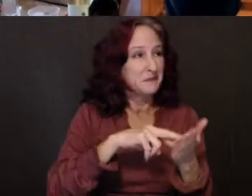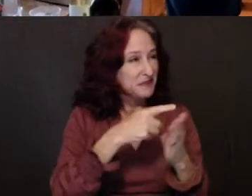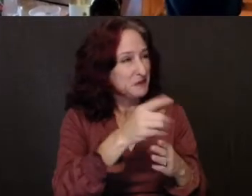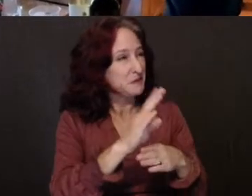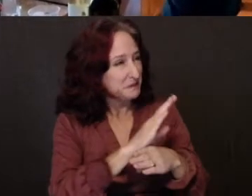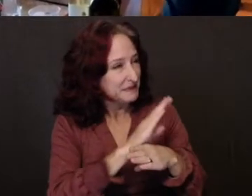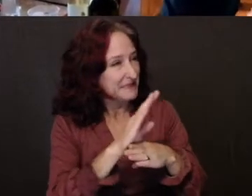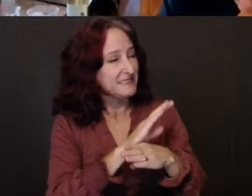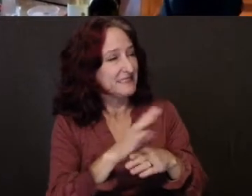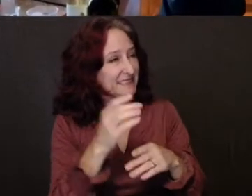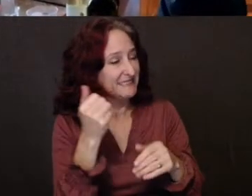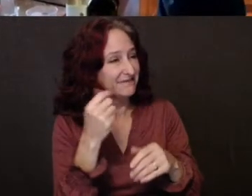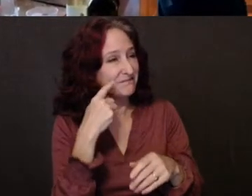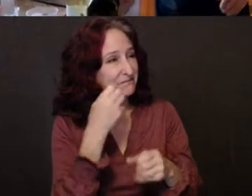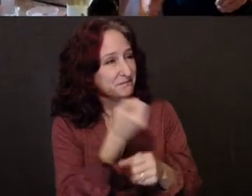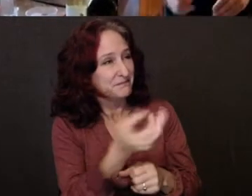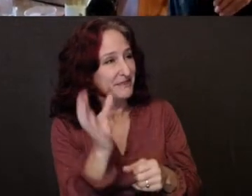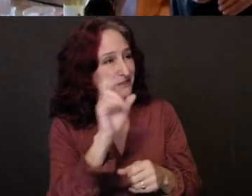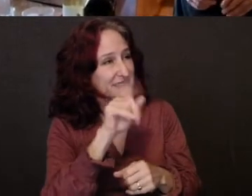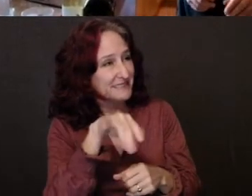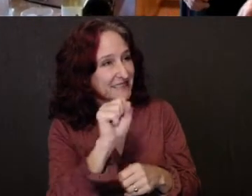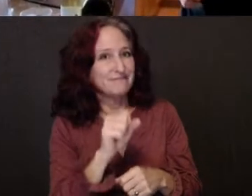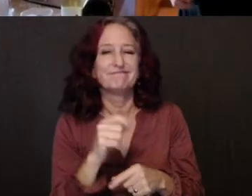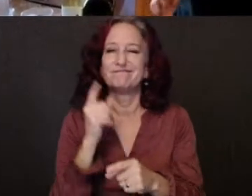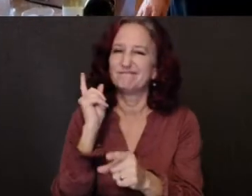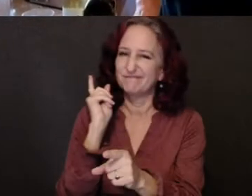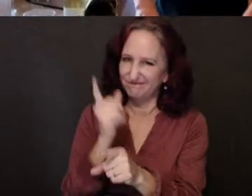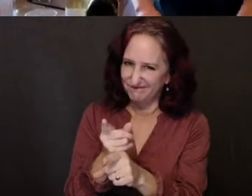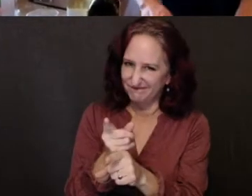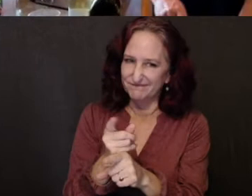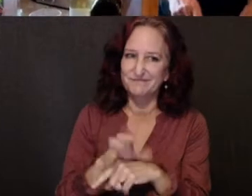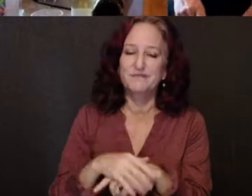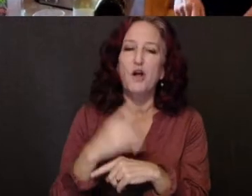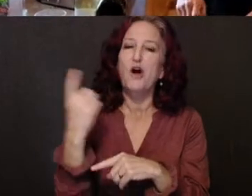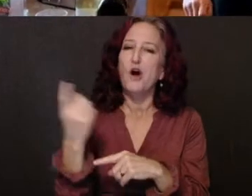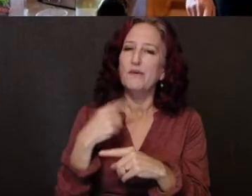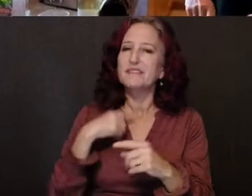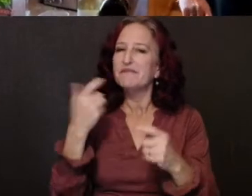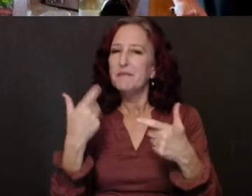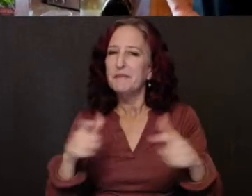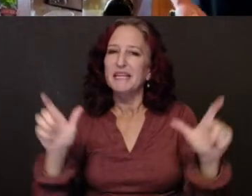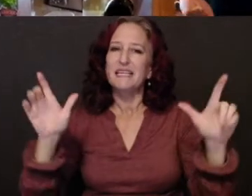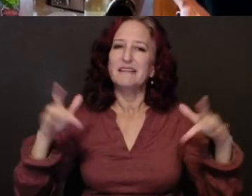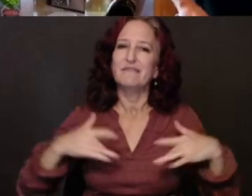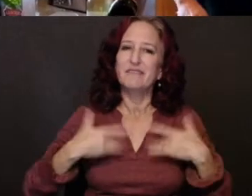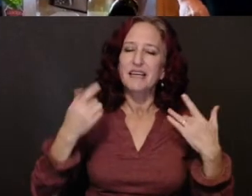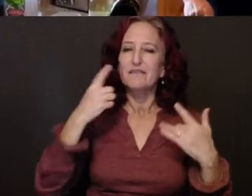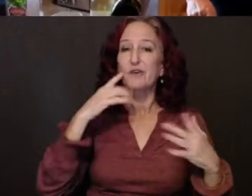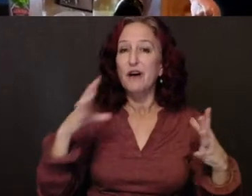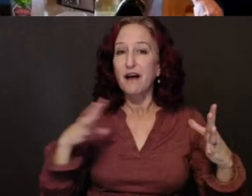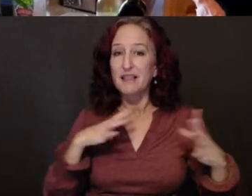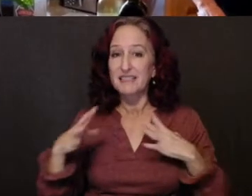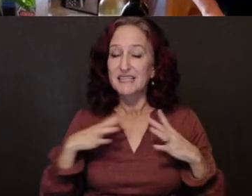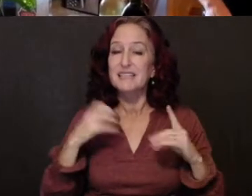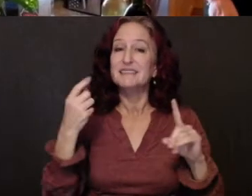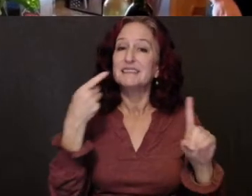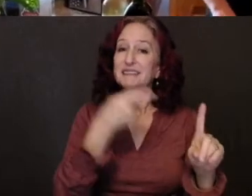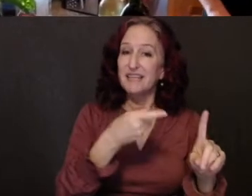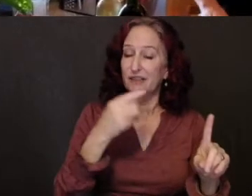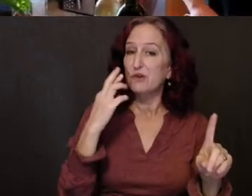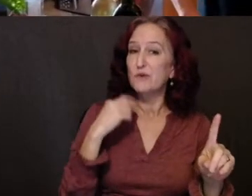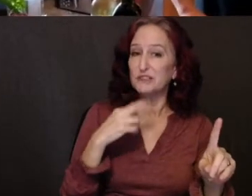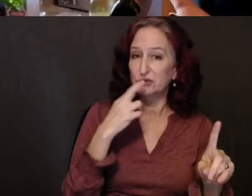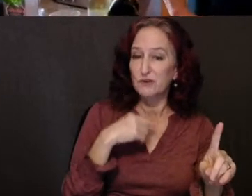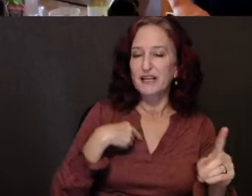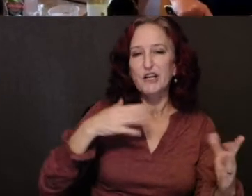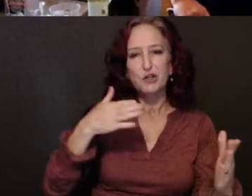So I try to do something to make everybody happy. But so you're busy for days doing this, obviously. Oh yeah, and I